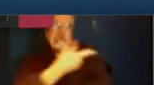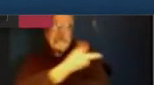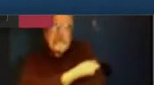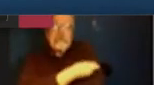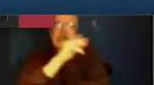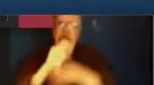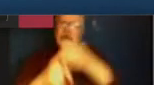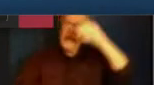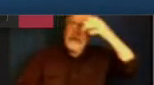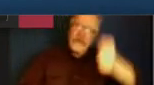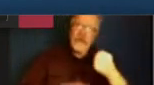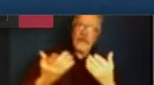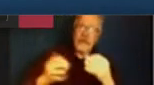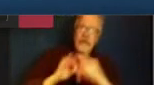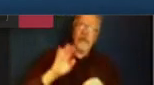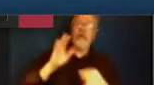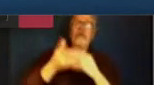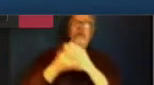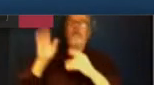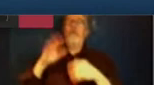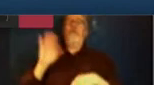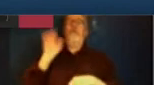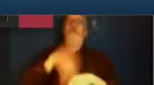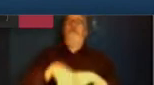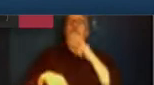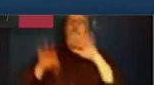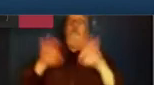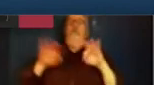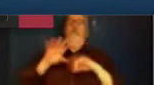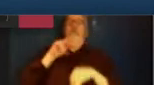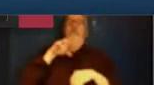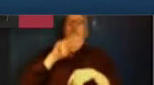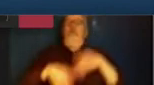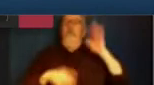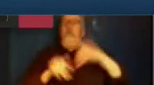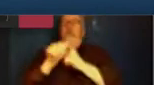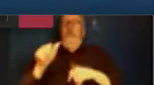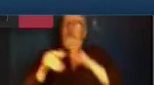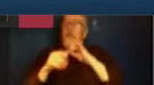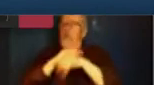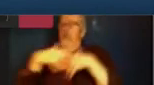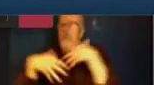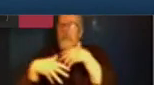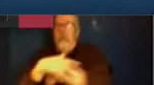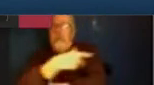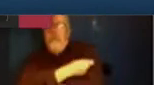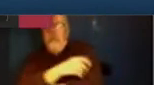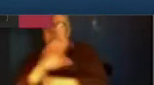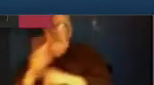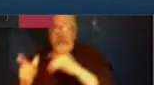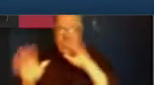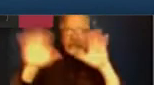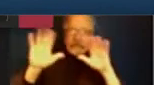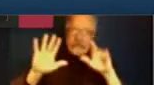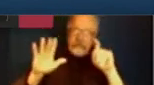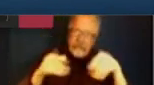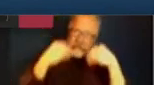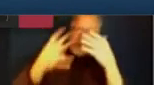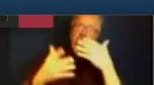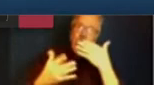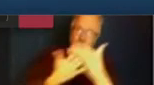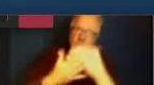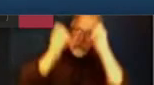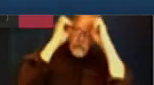the things that we want to have in our lives, good education for our children, a good economy. We think we can have both of